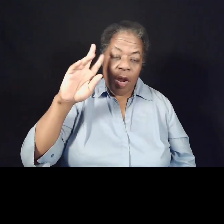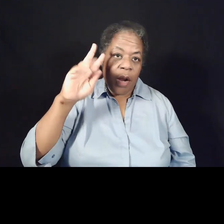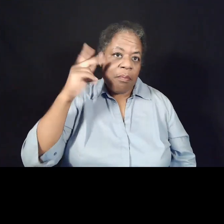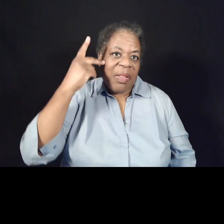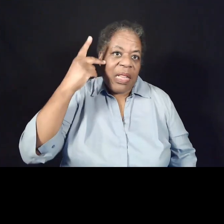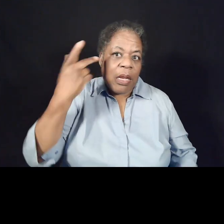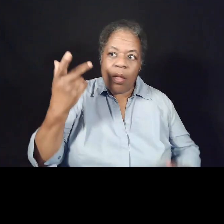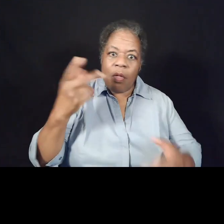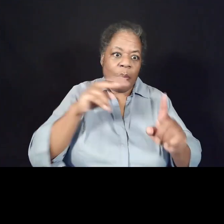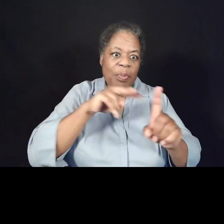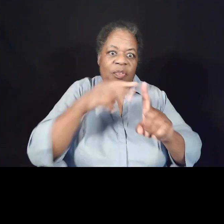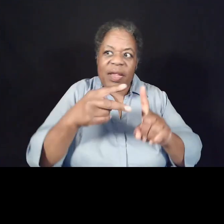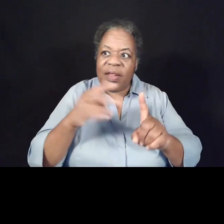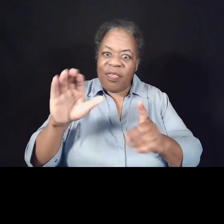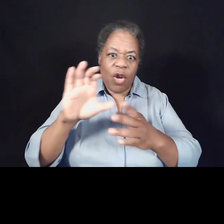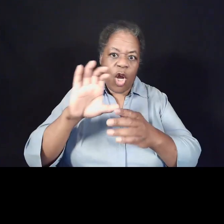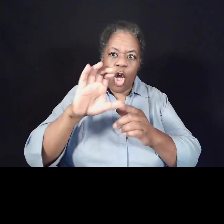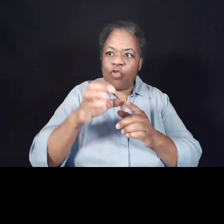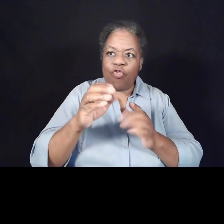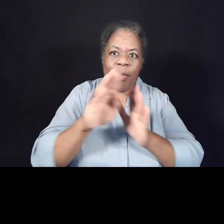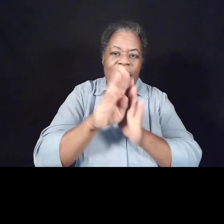perspective or their cultural background?